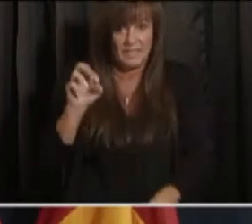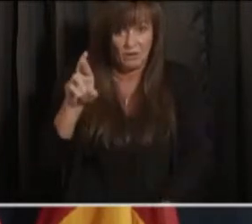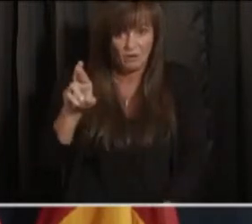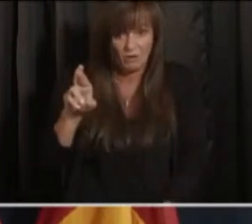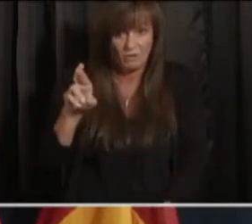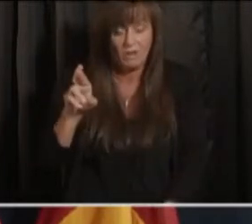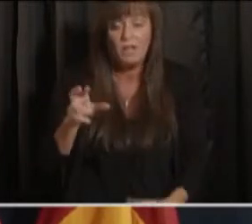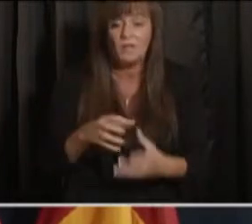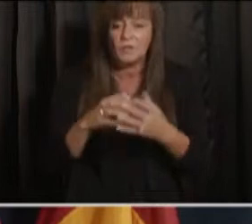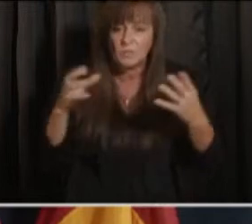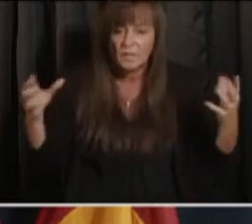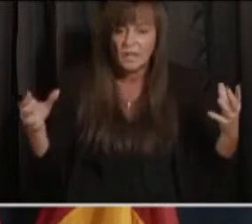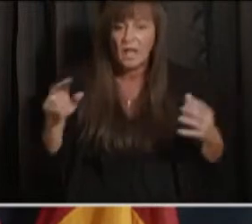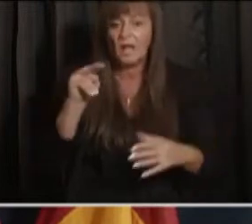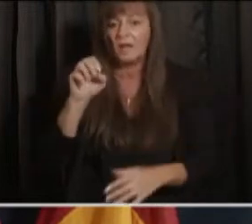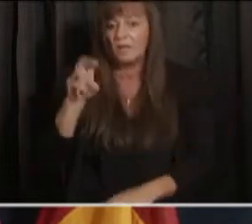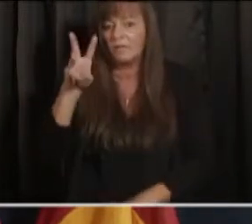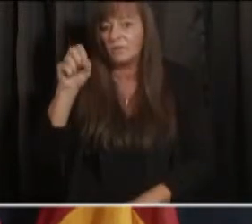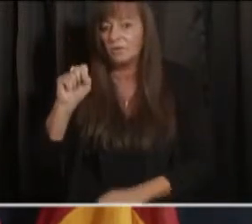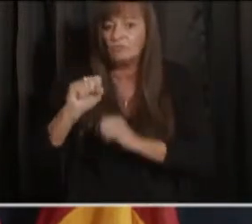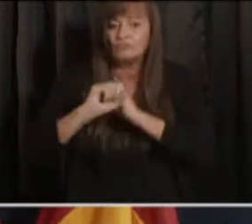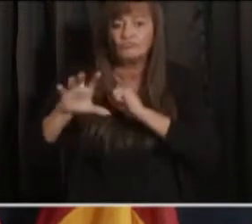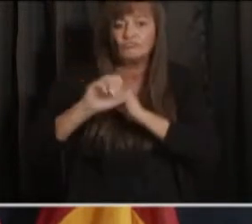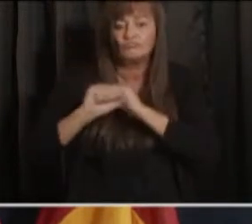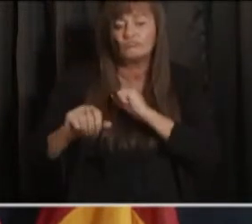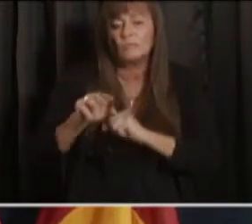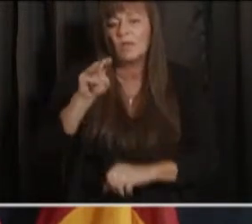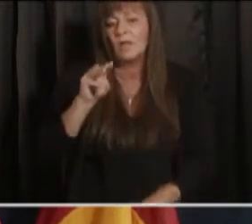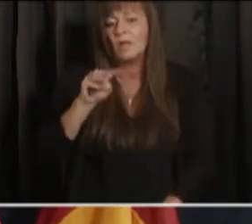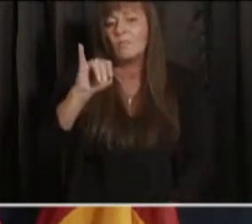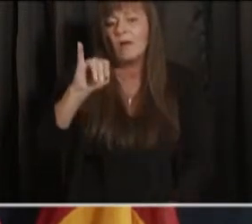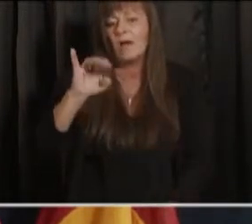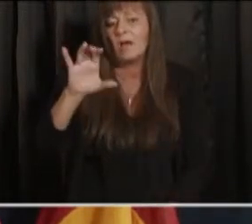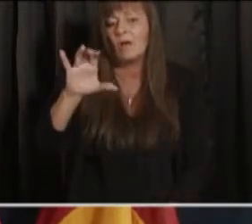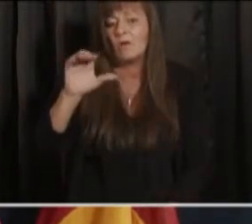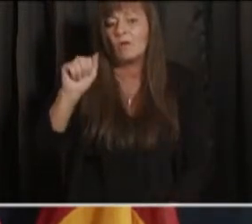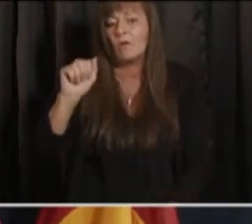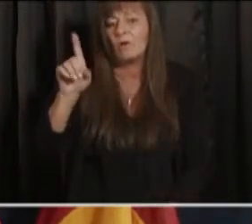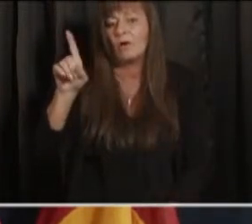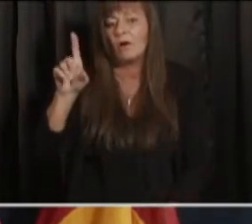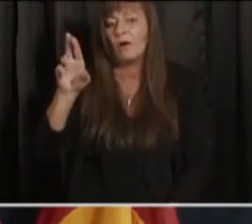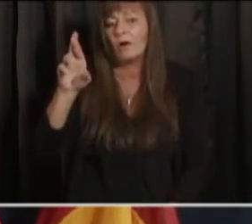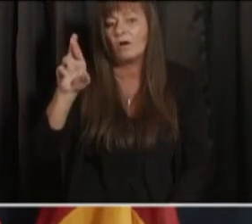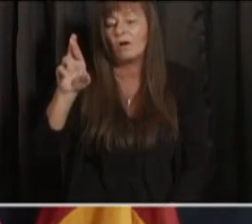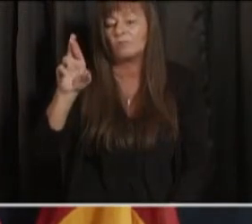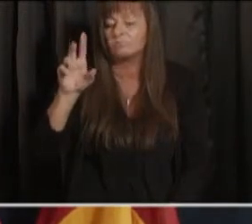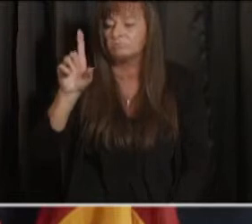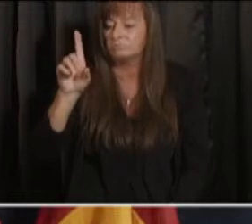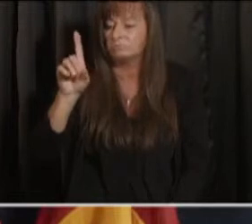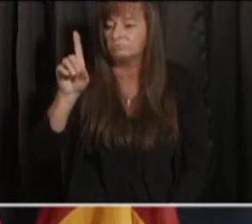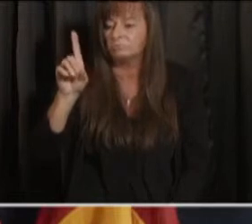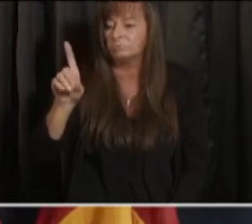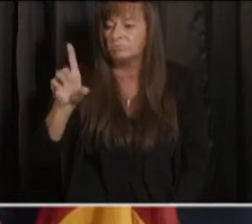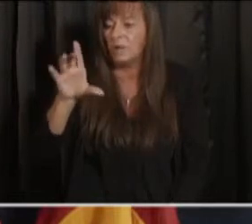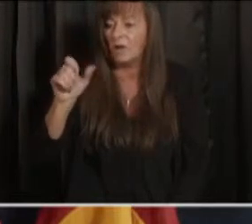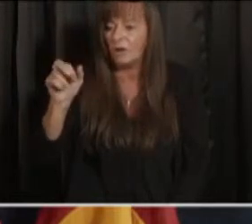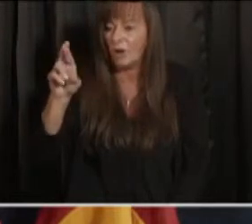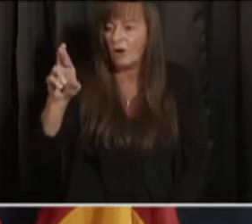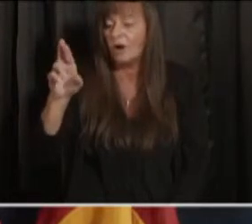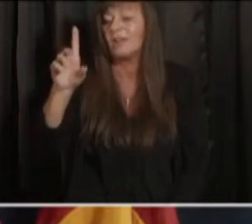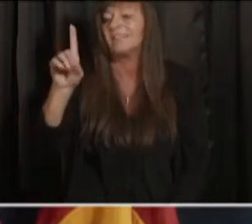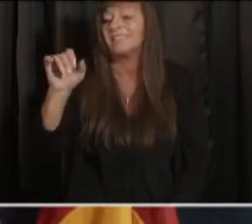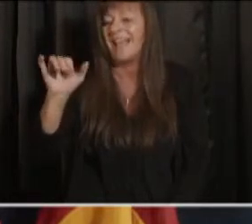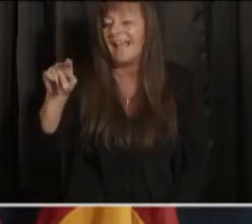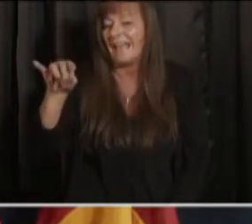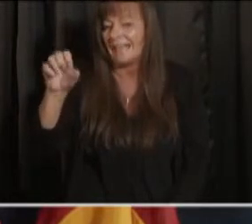of press around what's called myocarditis, or inflammation around the heart. Also pericarditis, which is around the